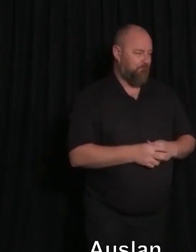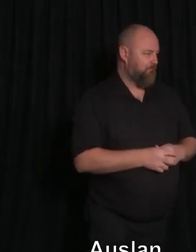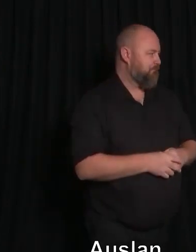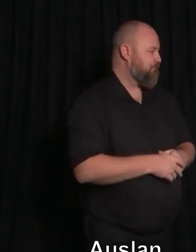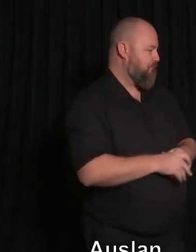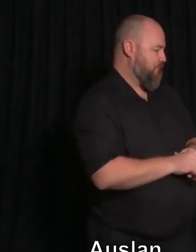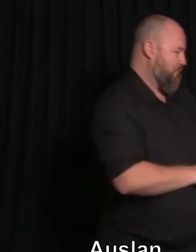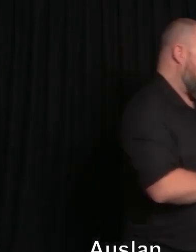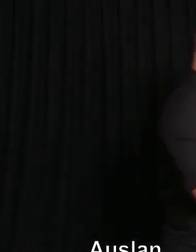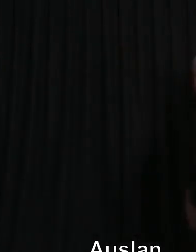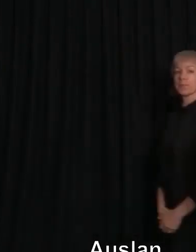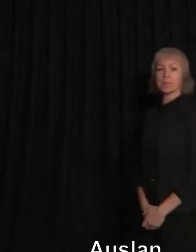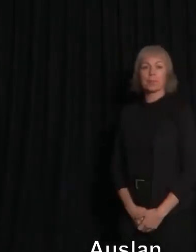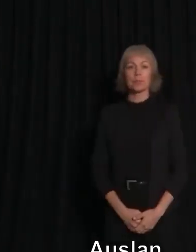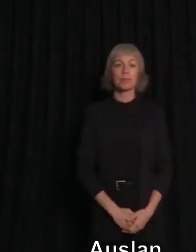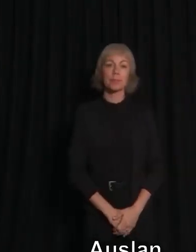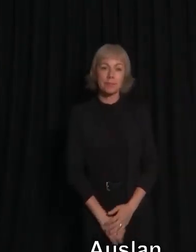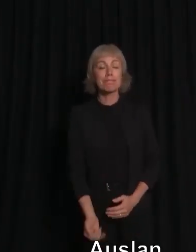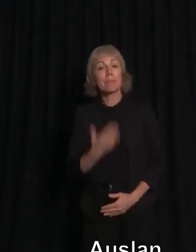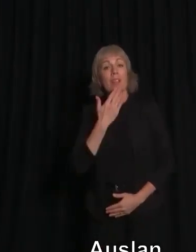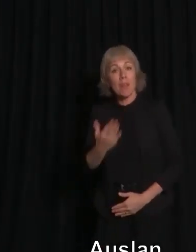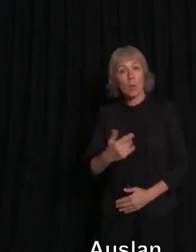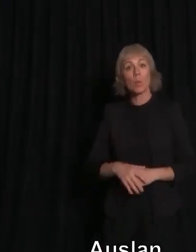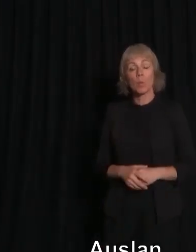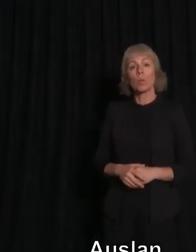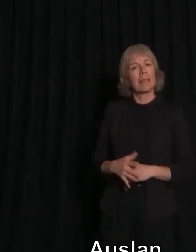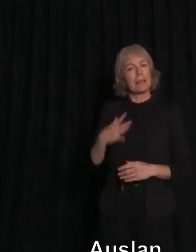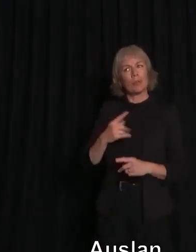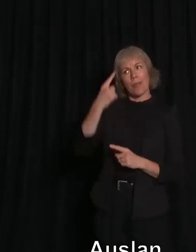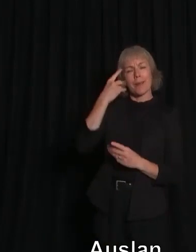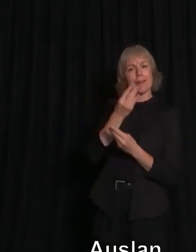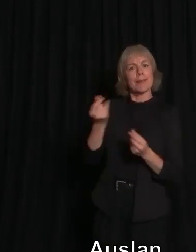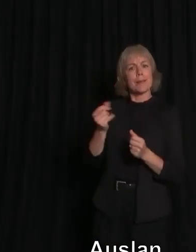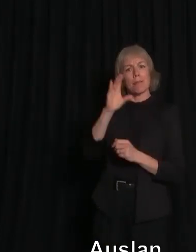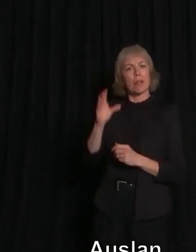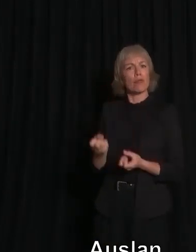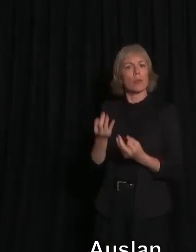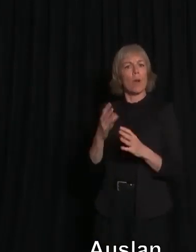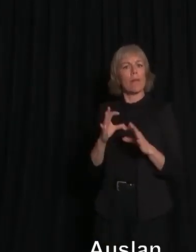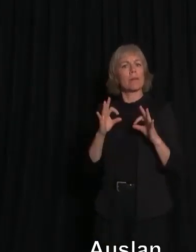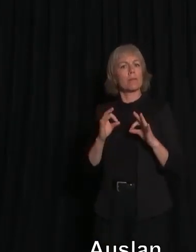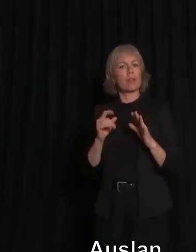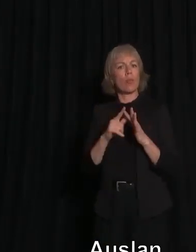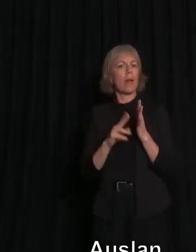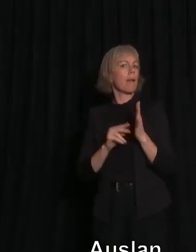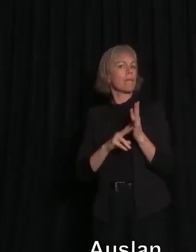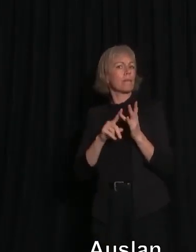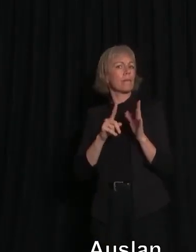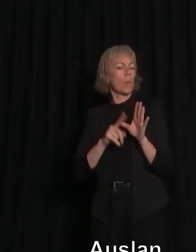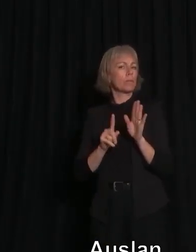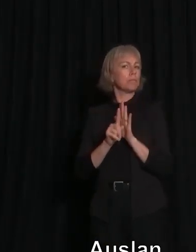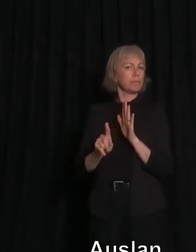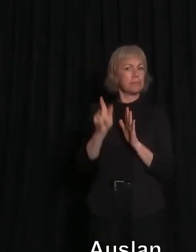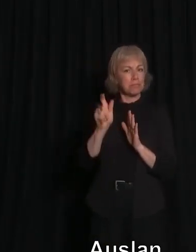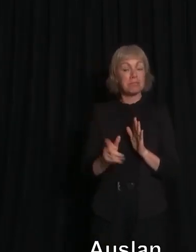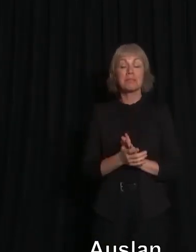Hope the countries which don't have the special envoys will get inspiration. Thank you very, very much. And now, probably the most special